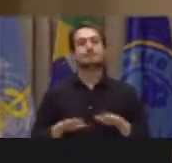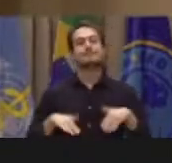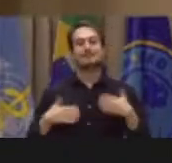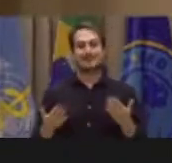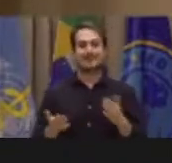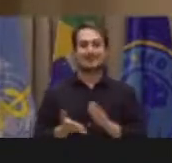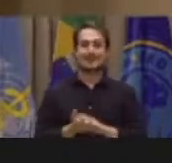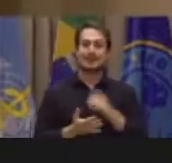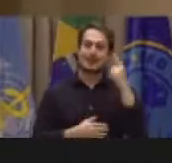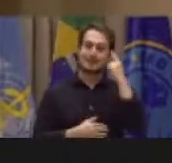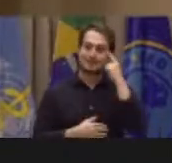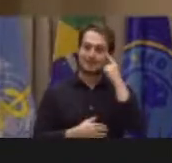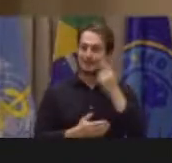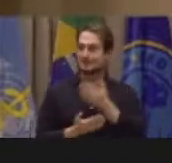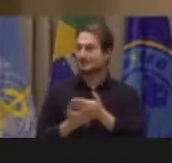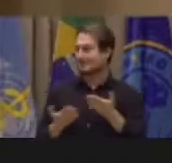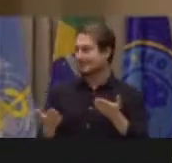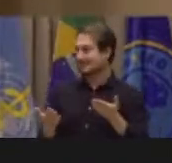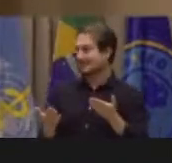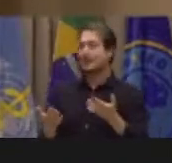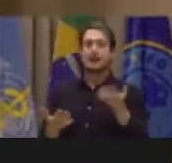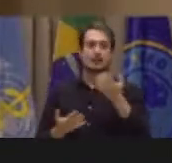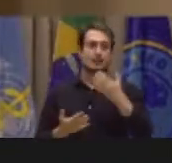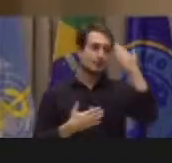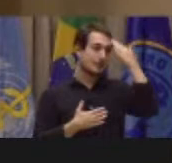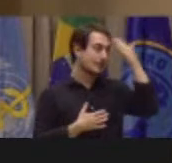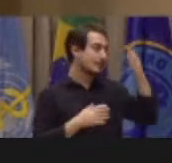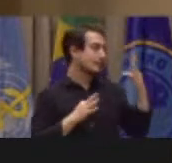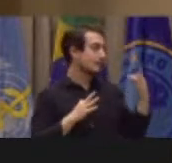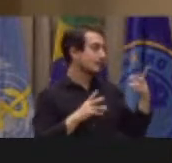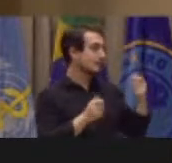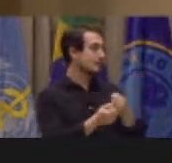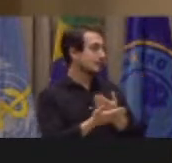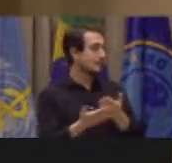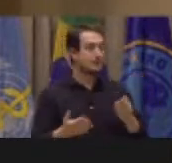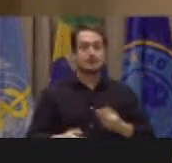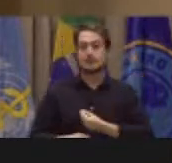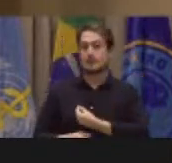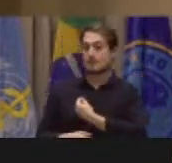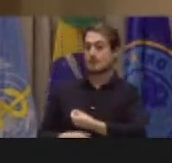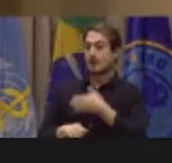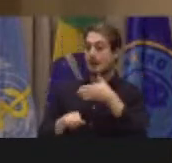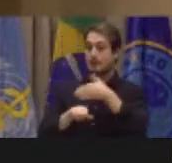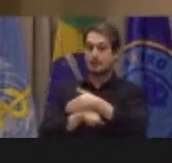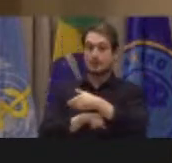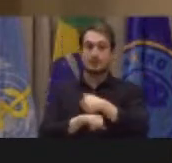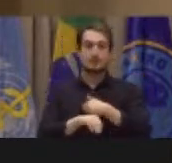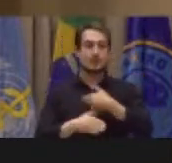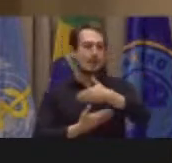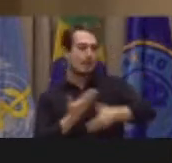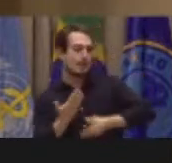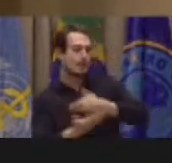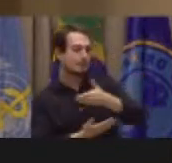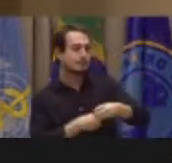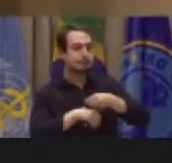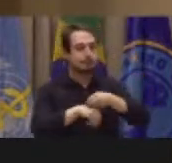Okay, ladies and gentlemen, I think that's it. We'd like to thank everyone for your presence, for the participation, for